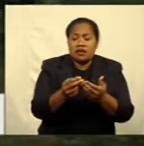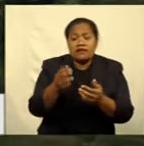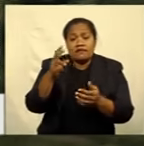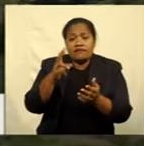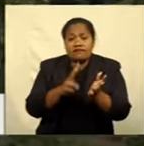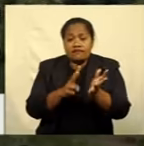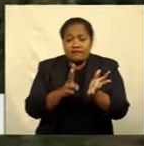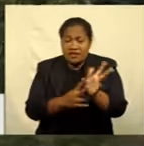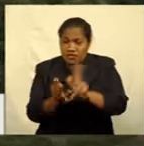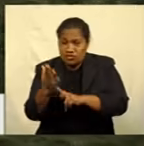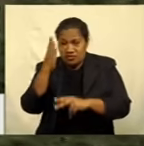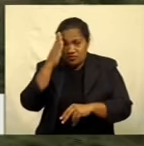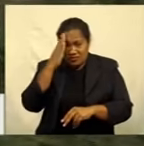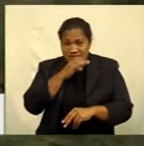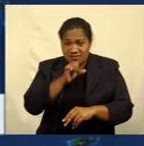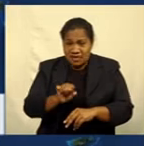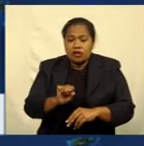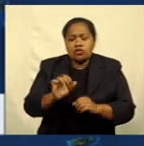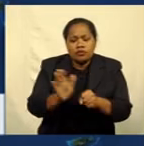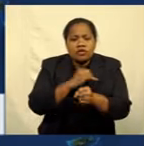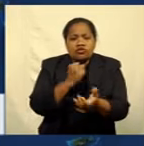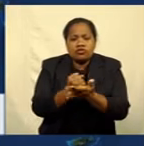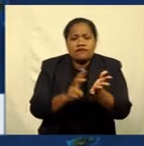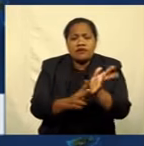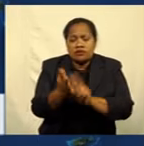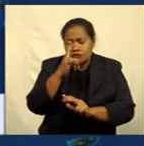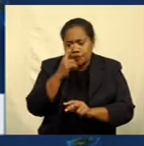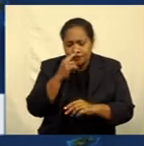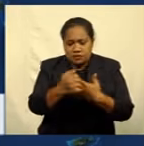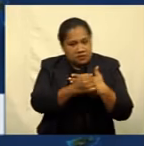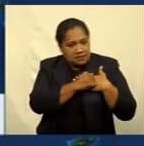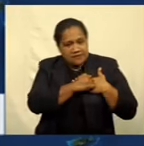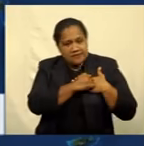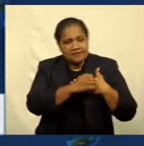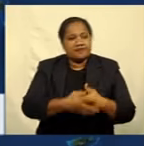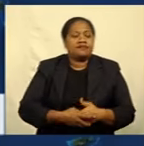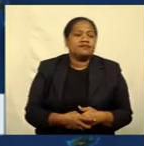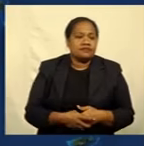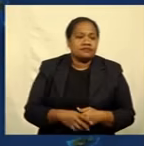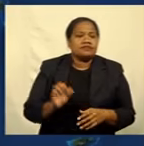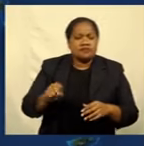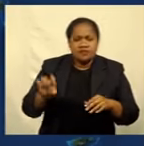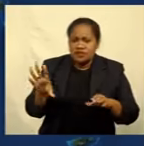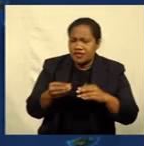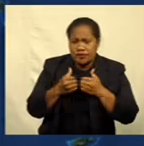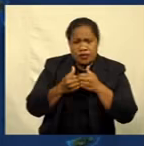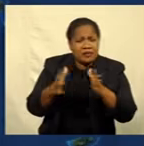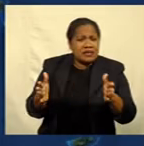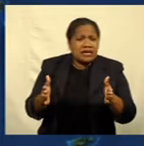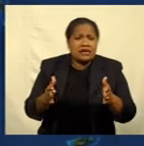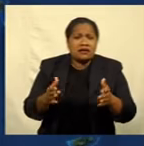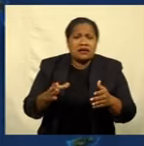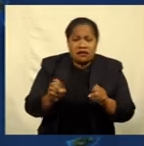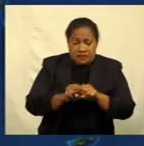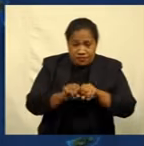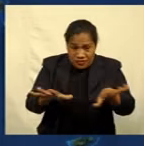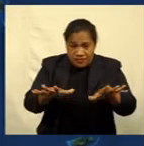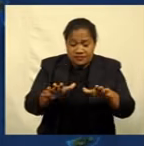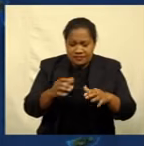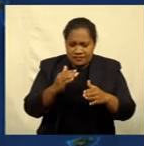ensure villages remain safe. As we've been continually doing from the beginning of the pandemic until